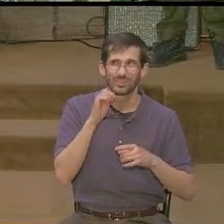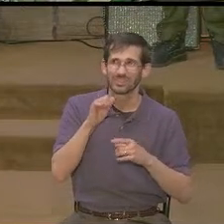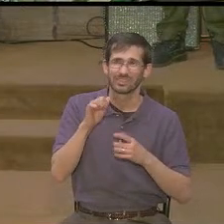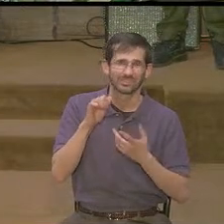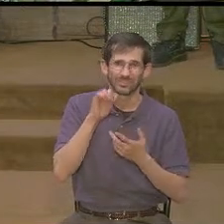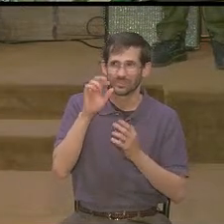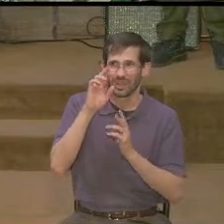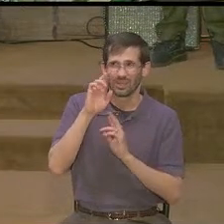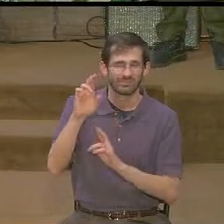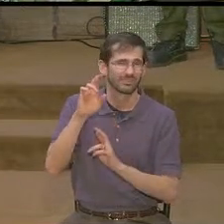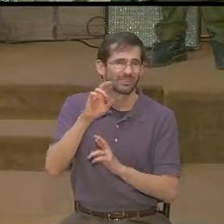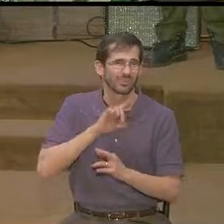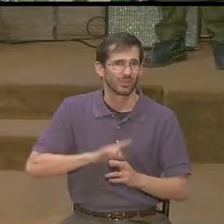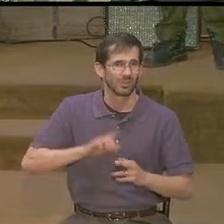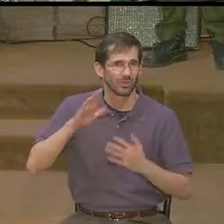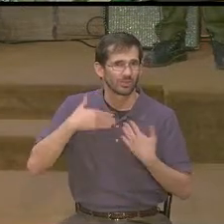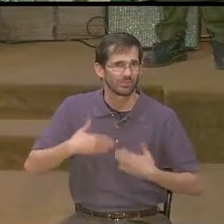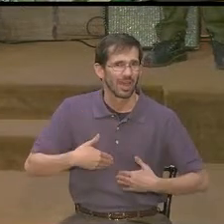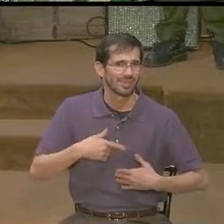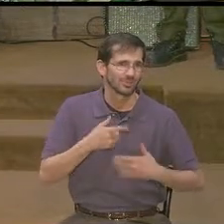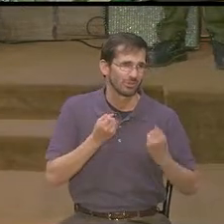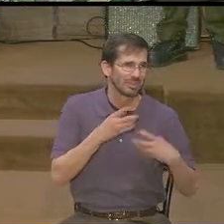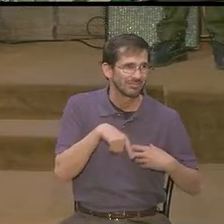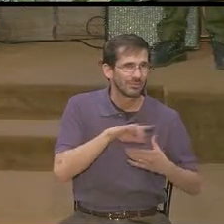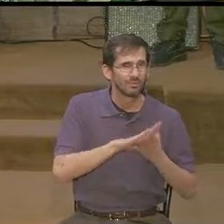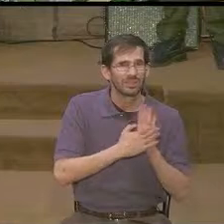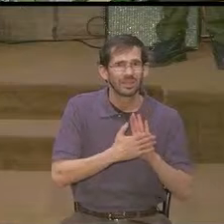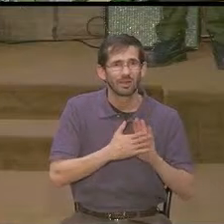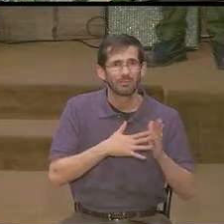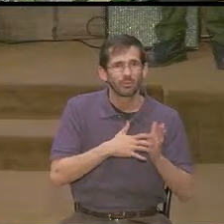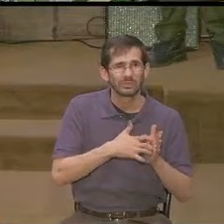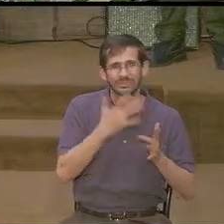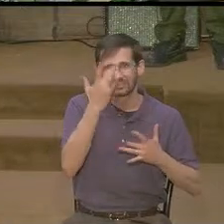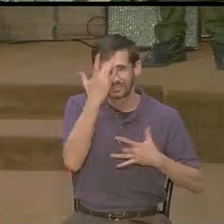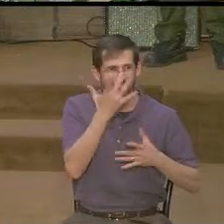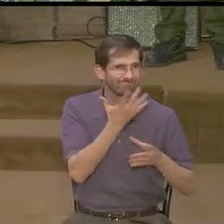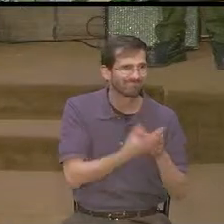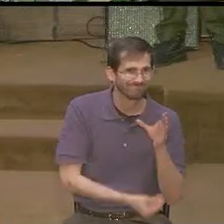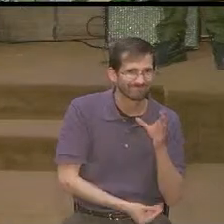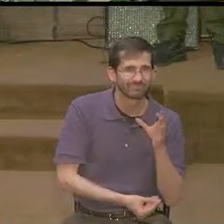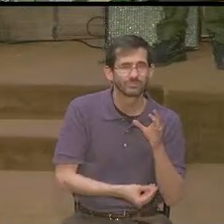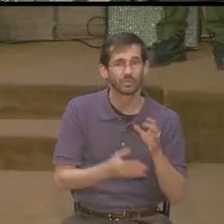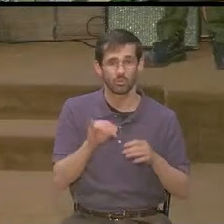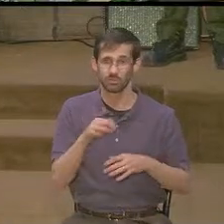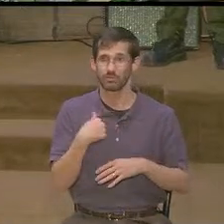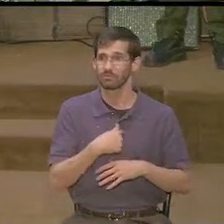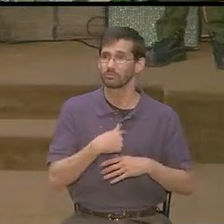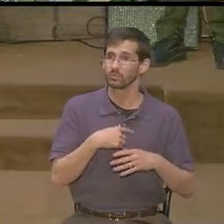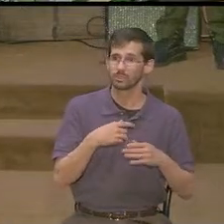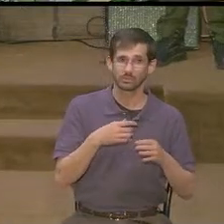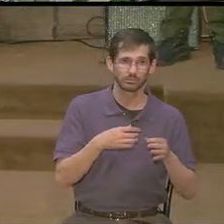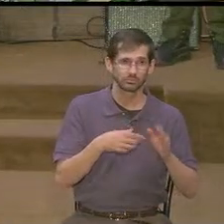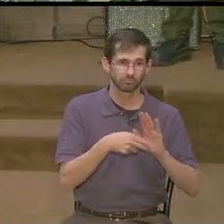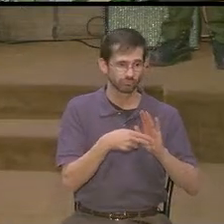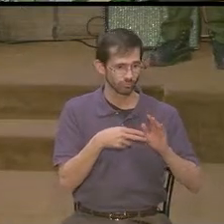asleep. For if we judge ourselves, we would not be judged.